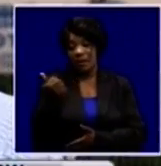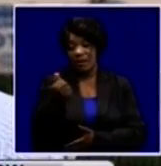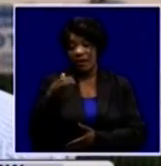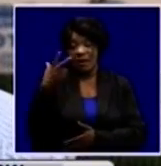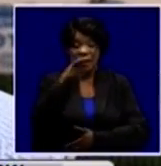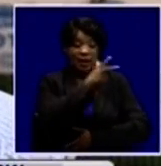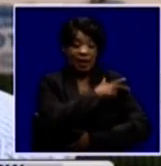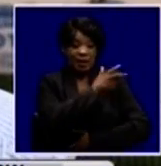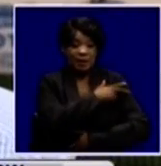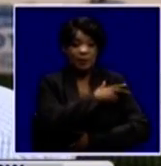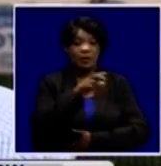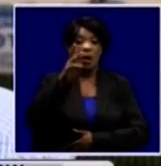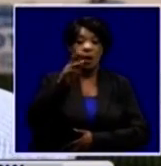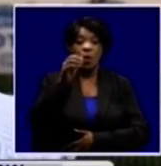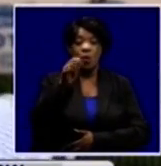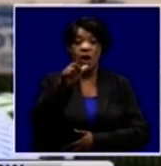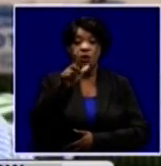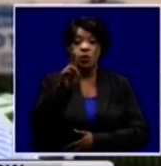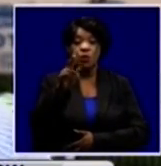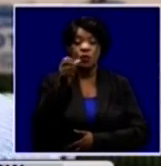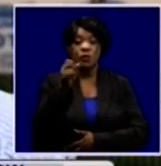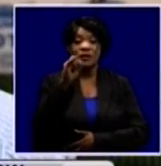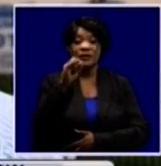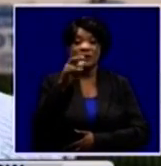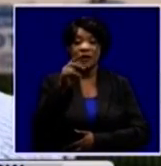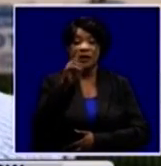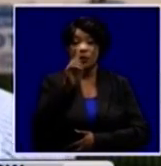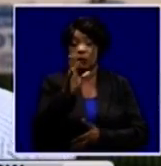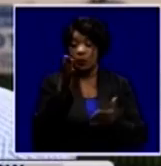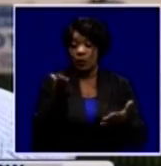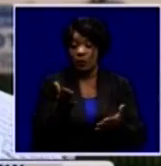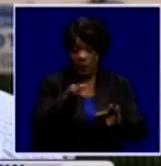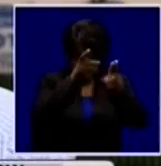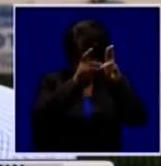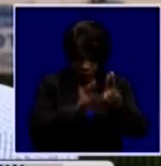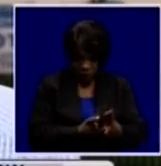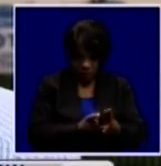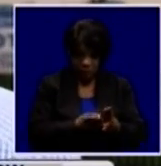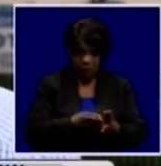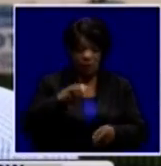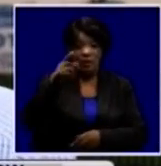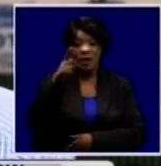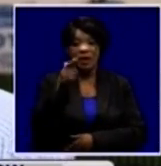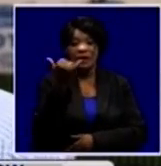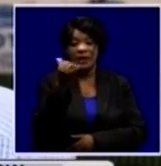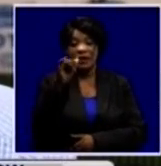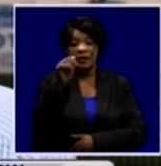Captain Walusiku Liambela and Honorable Austin Diato. Those are the three